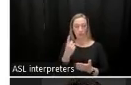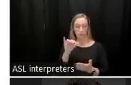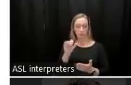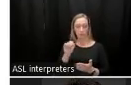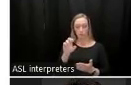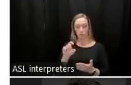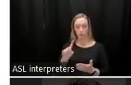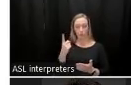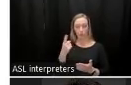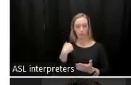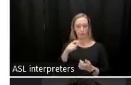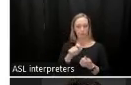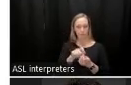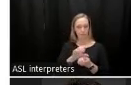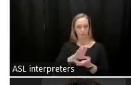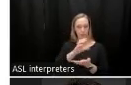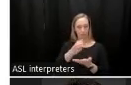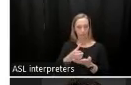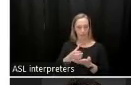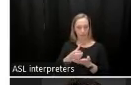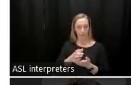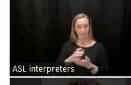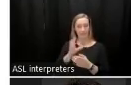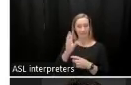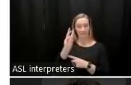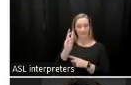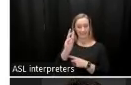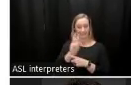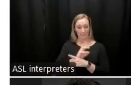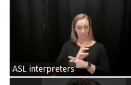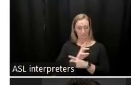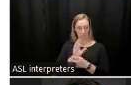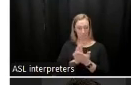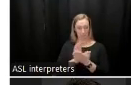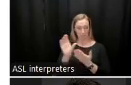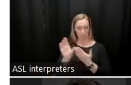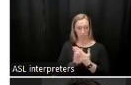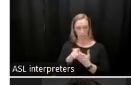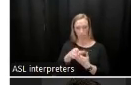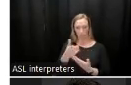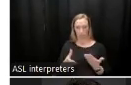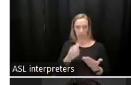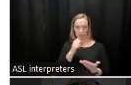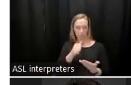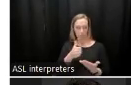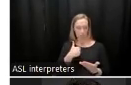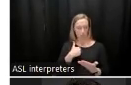have a set amount, where 6 calendar months, you might not have the resources to do that.